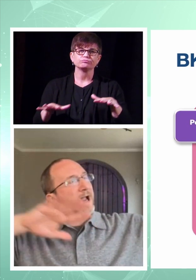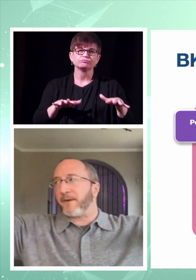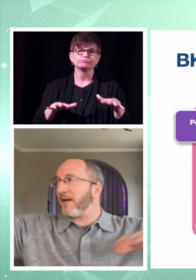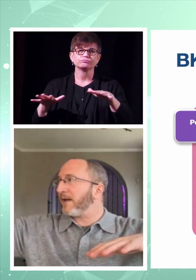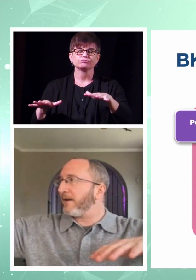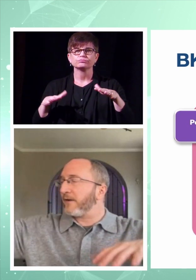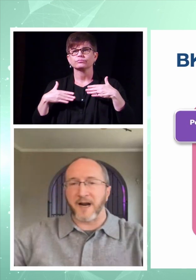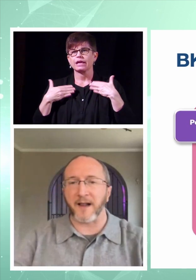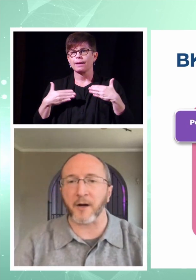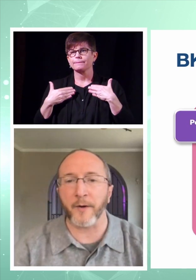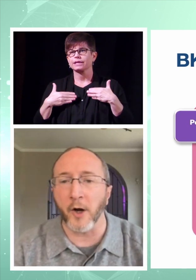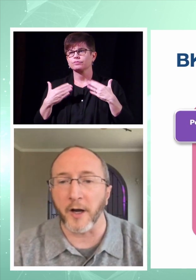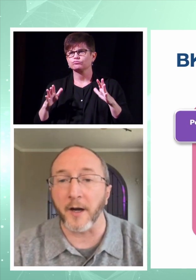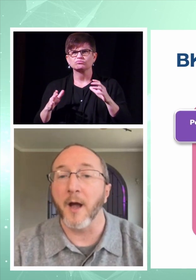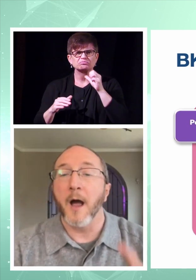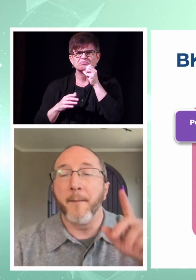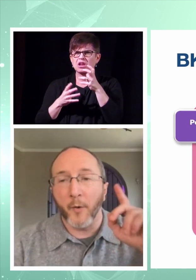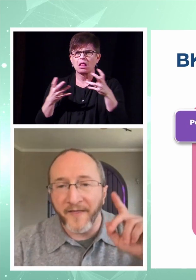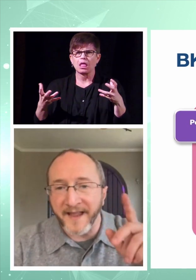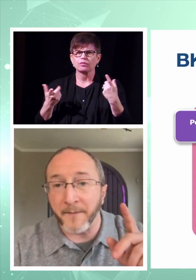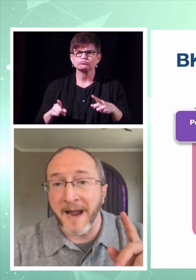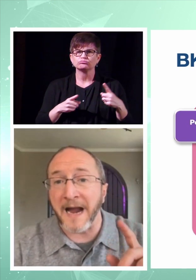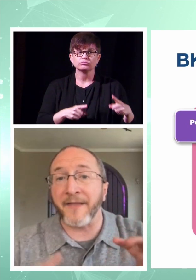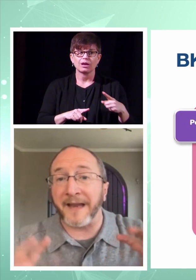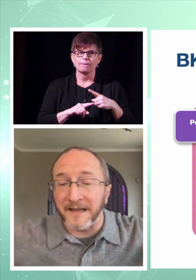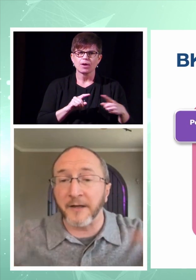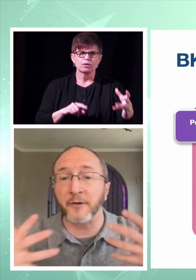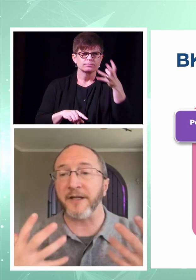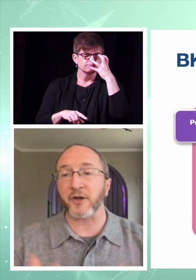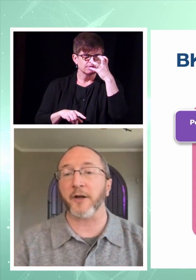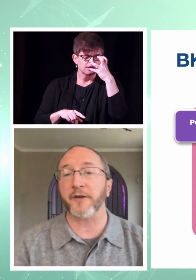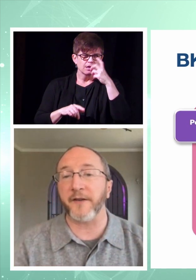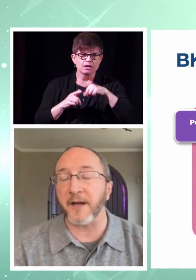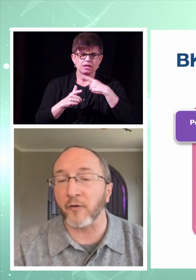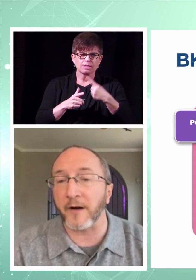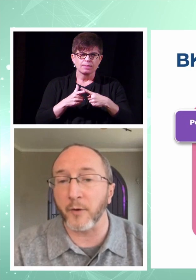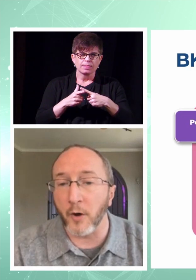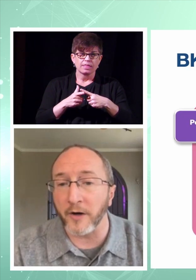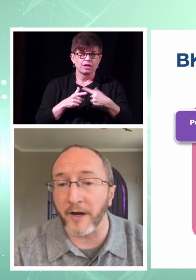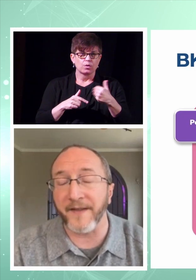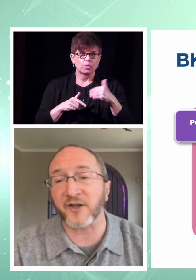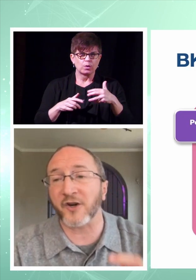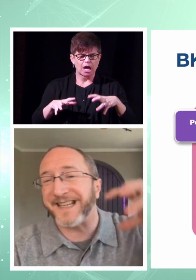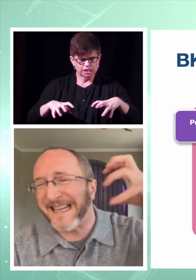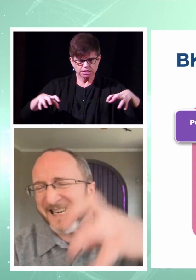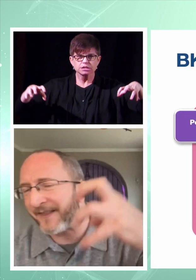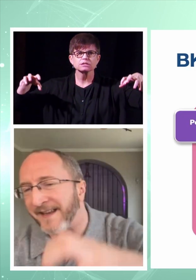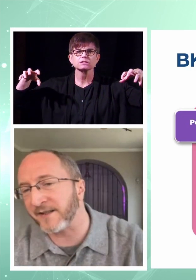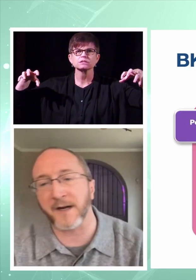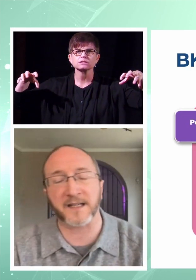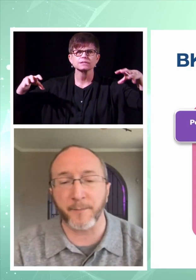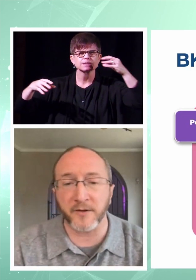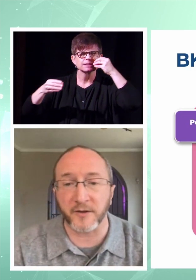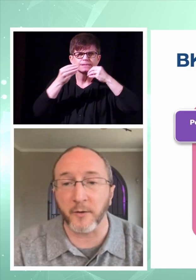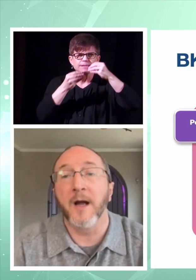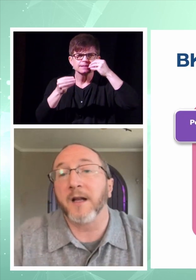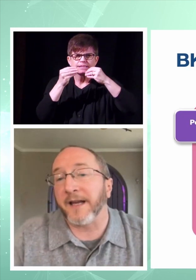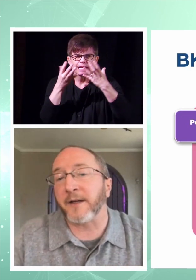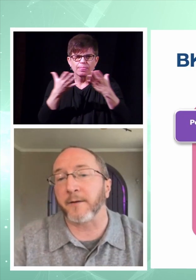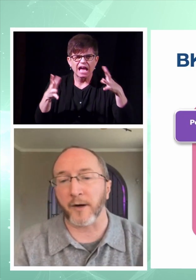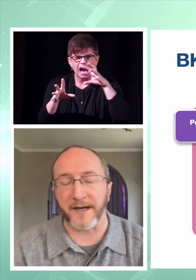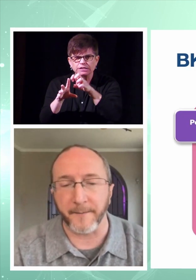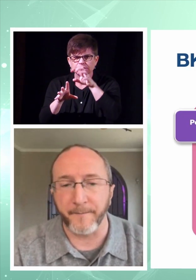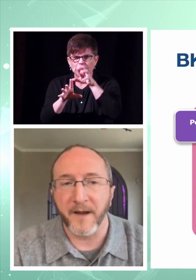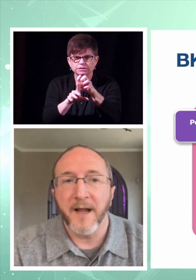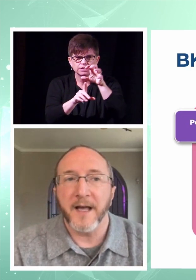everyone happy, and there's not a lot going on. But when they get mad, they literally turn into the Incredible Hulk, and they start to eat things they're not supposed to,